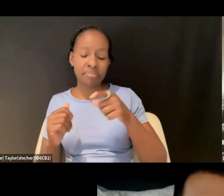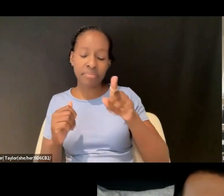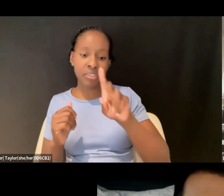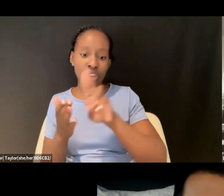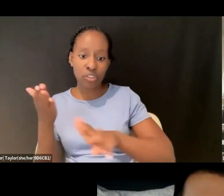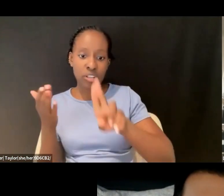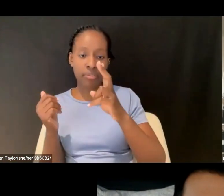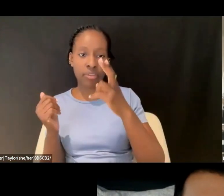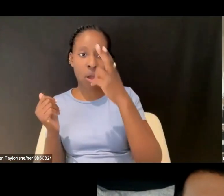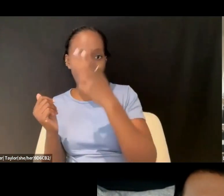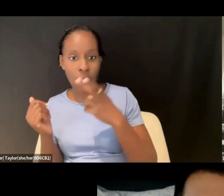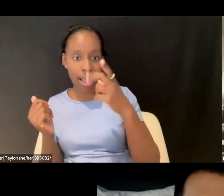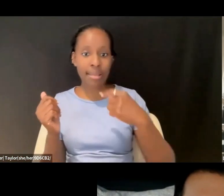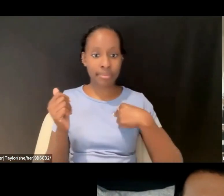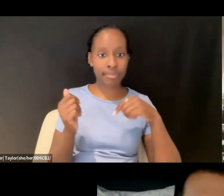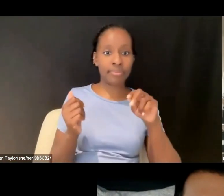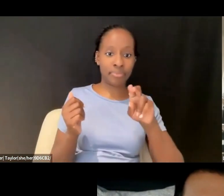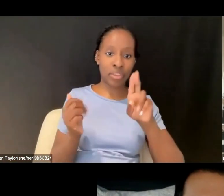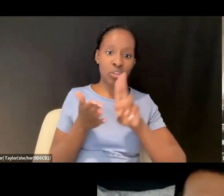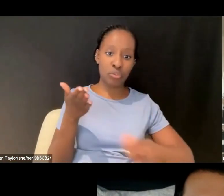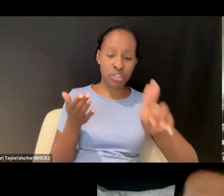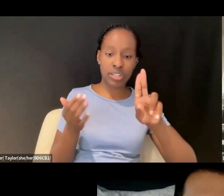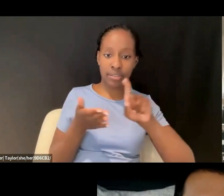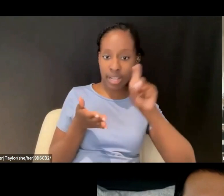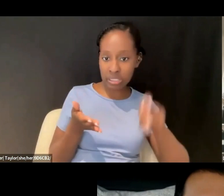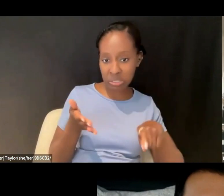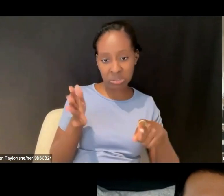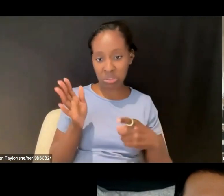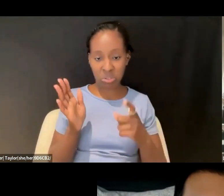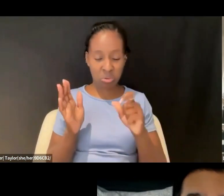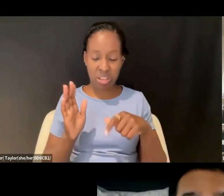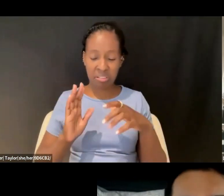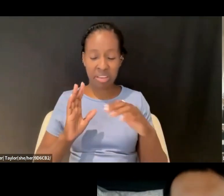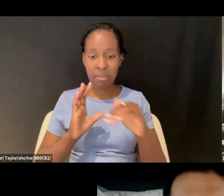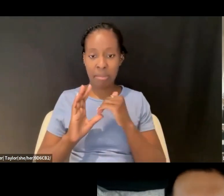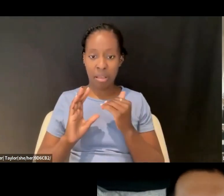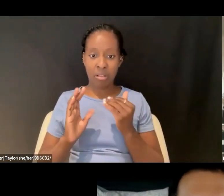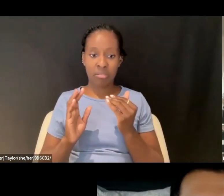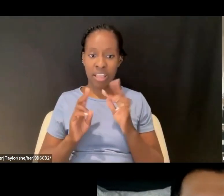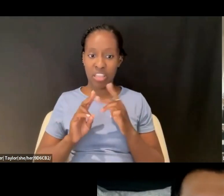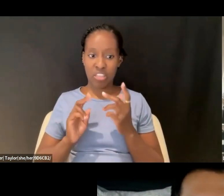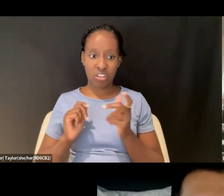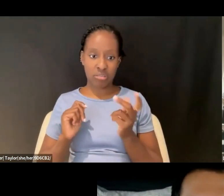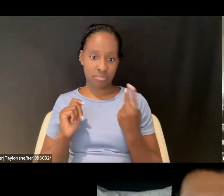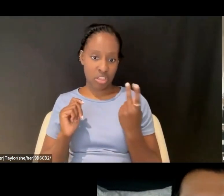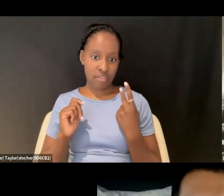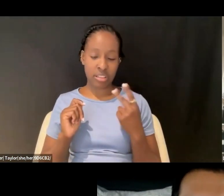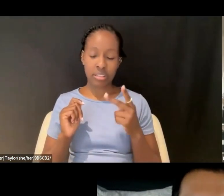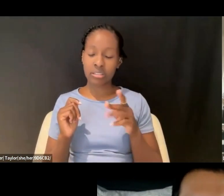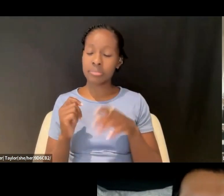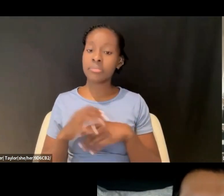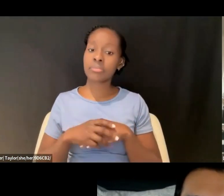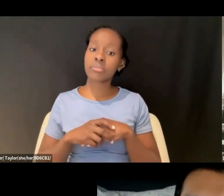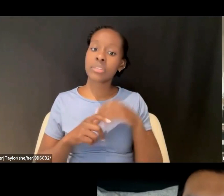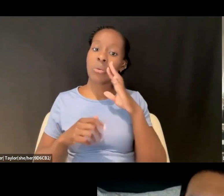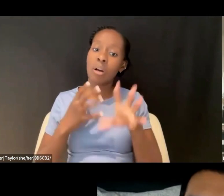at the University of Texas. You'll be able to find us. And I did not include our email addresses, unfortunately, but I'll put mine